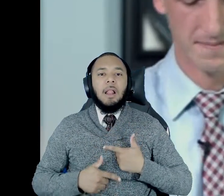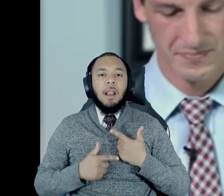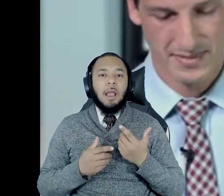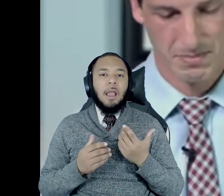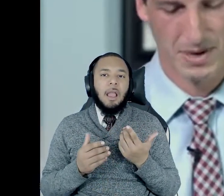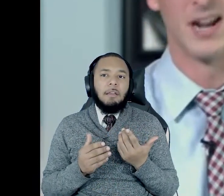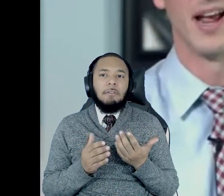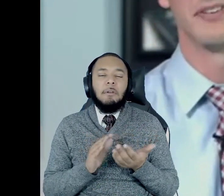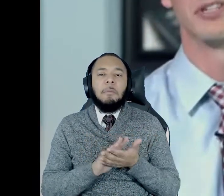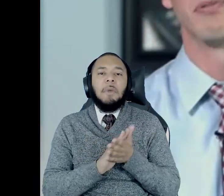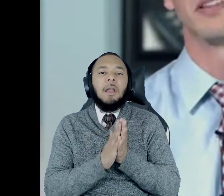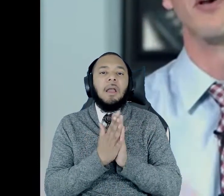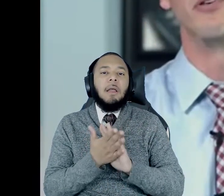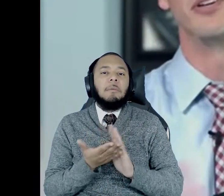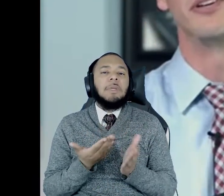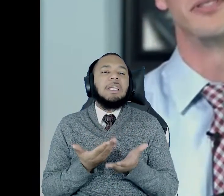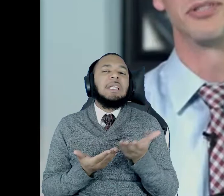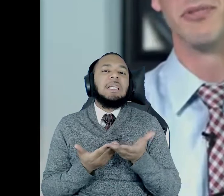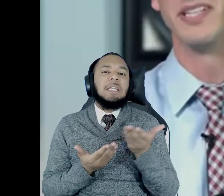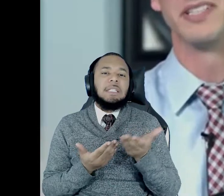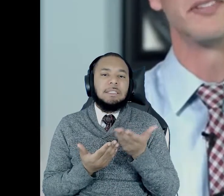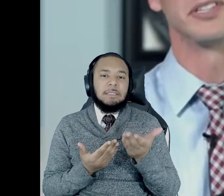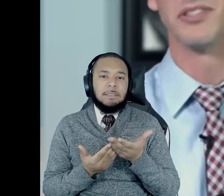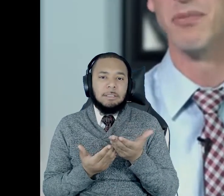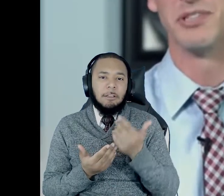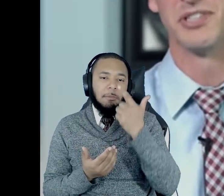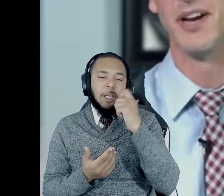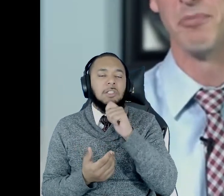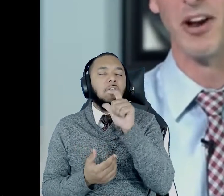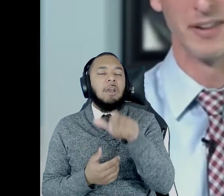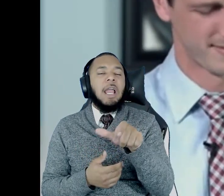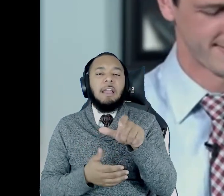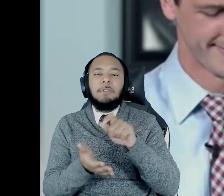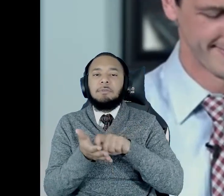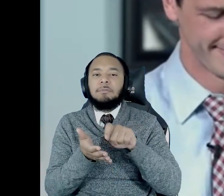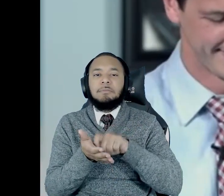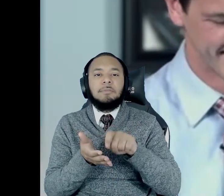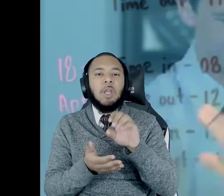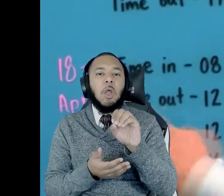easier by not having to write the OU just really saves us so much time, right?